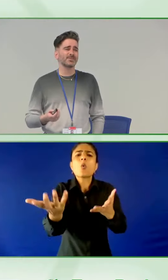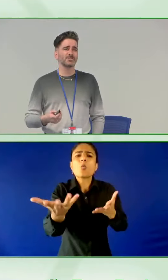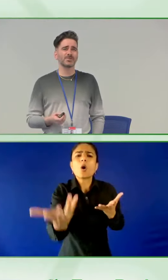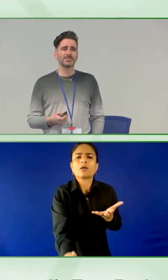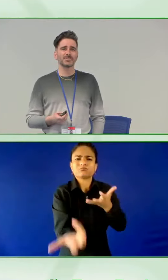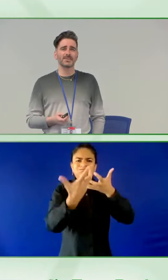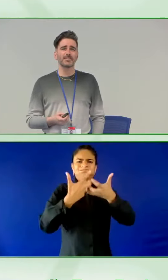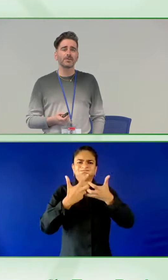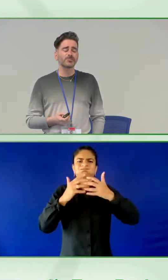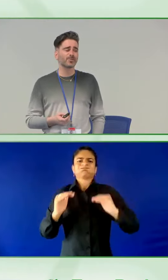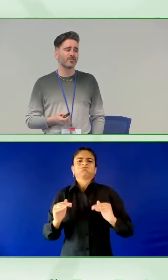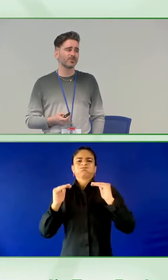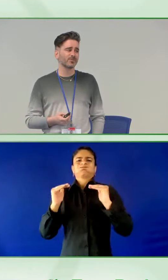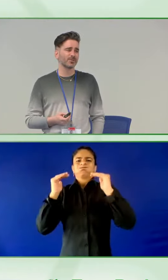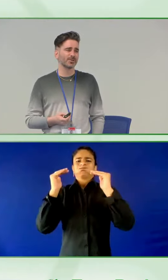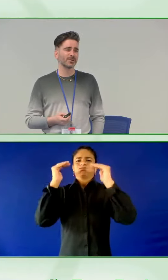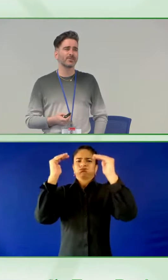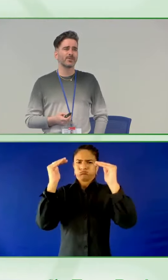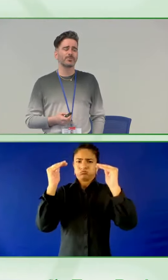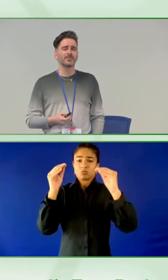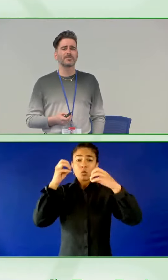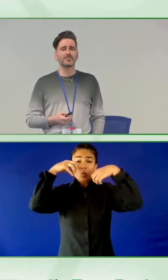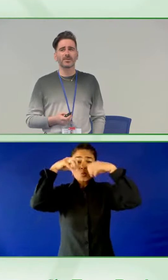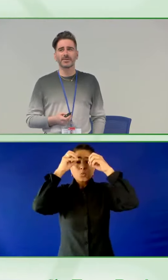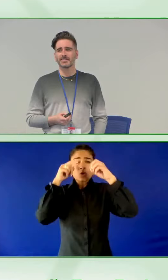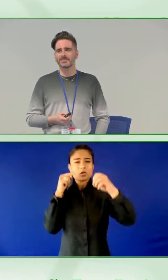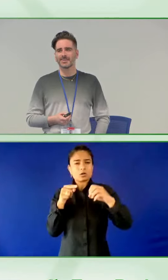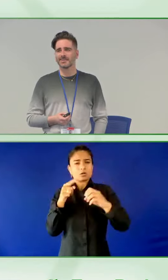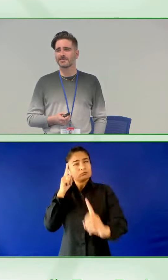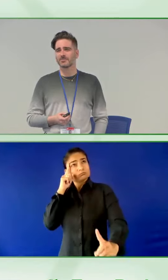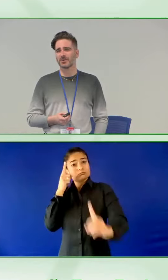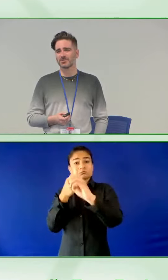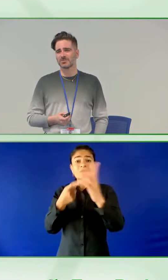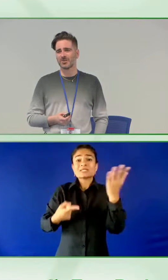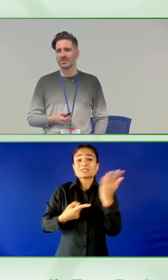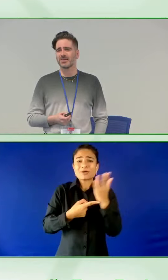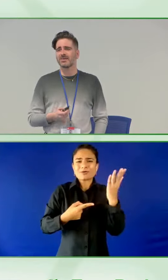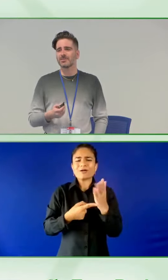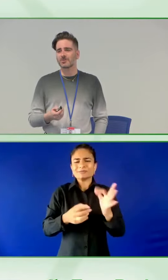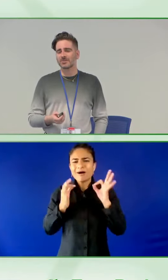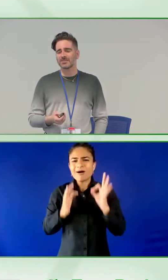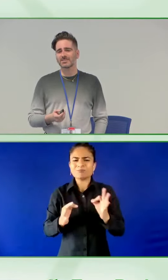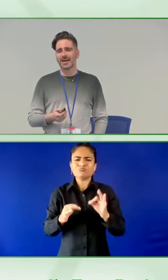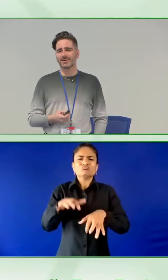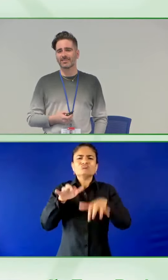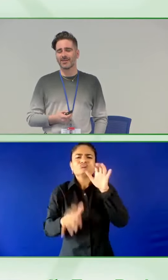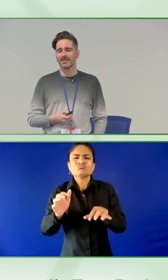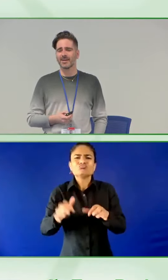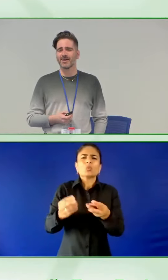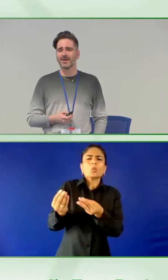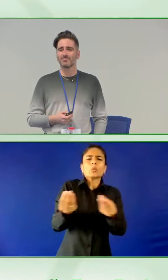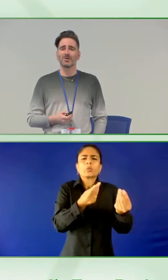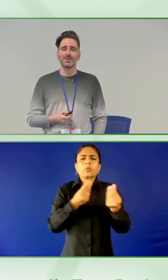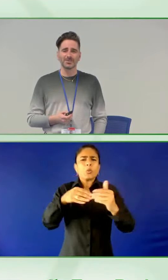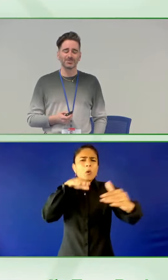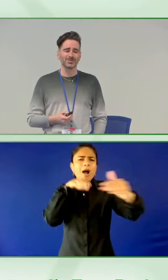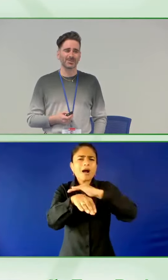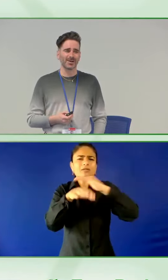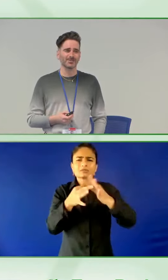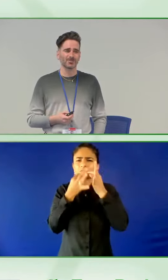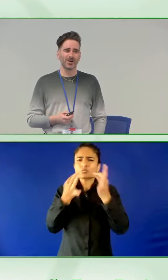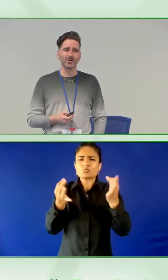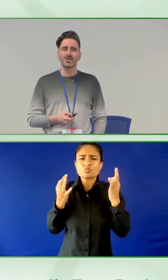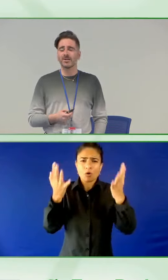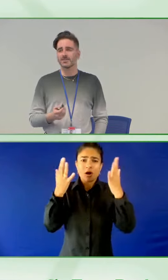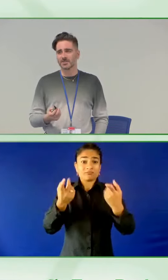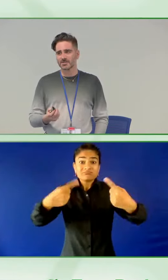being said, I just wanted to say thank you for having Google here. We are very excited to participate not only in this hackathon, but in